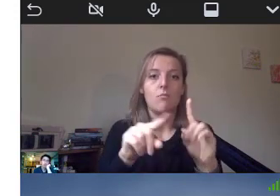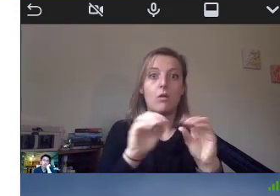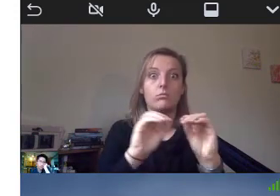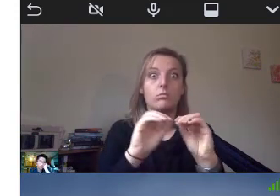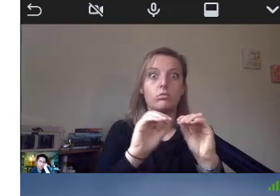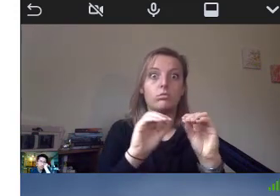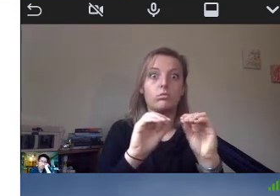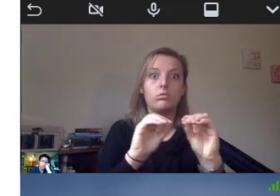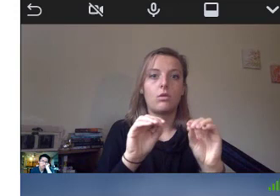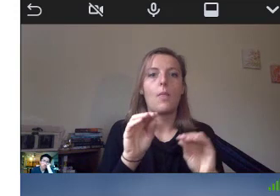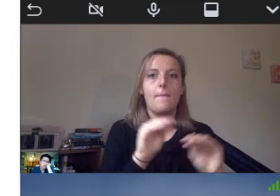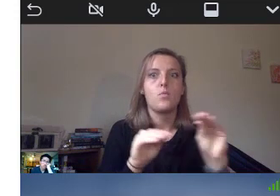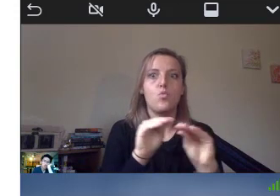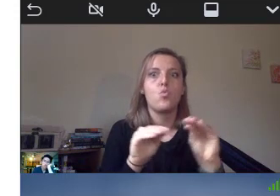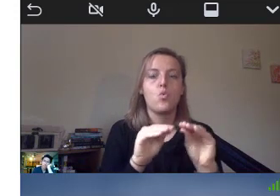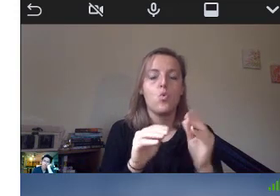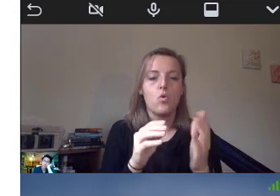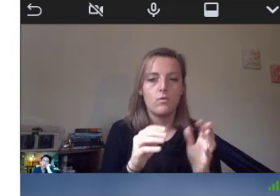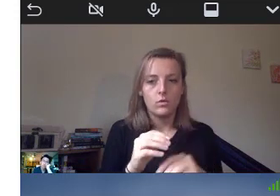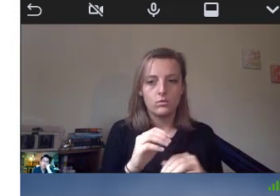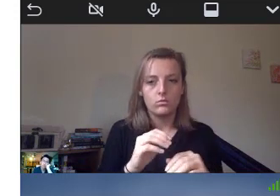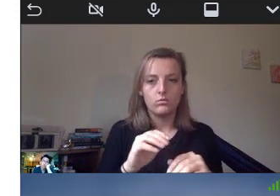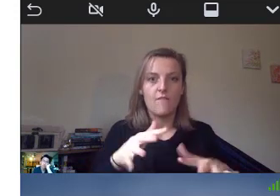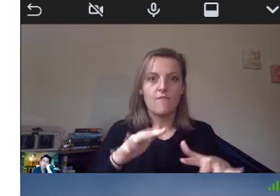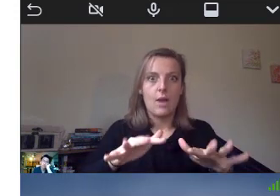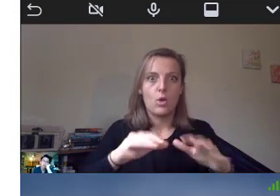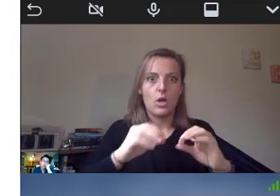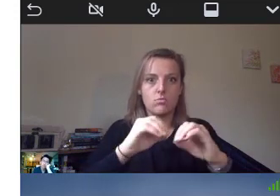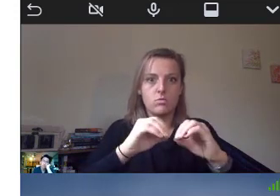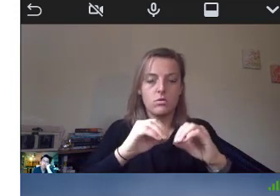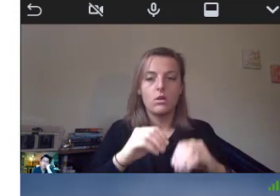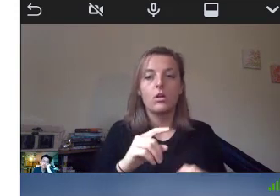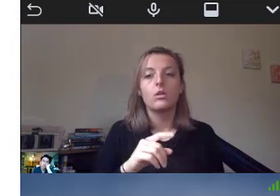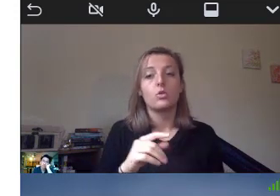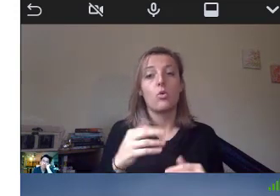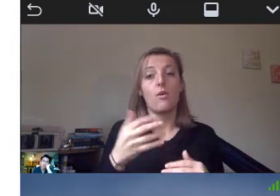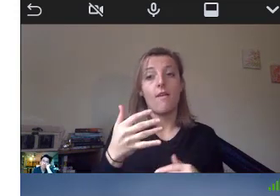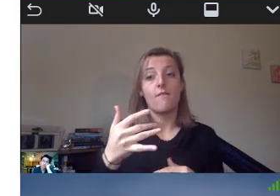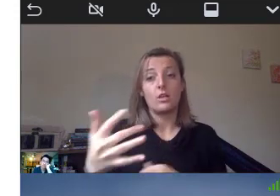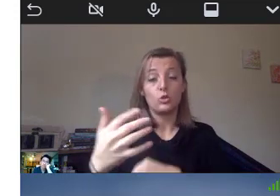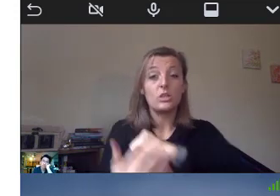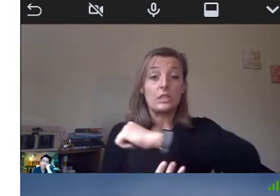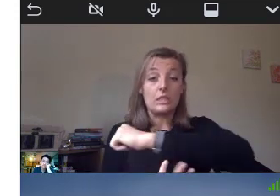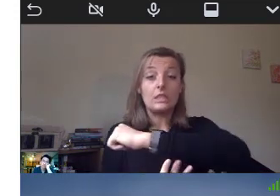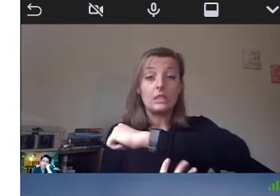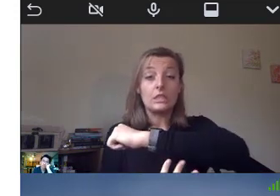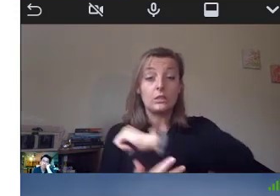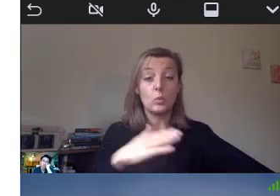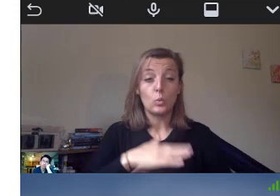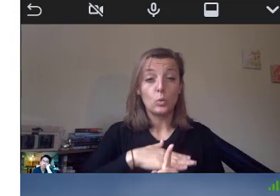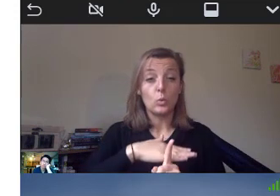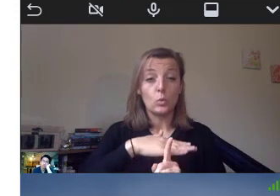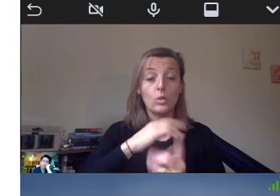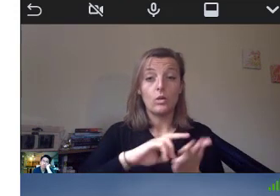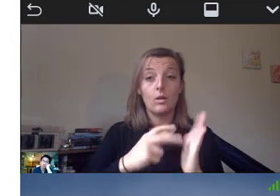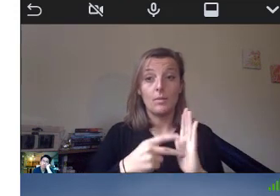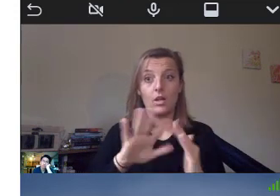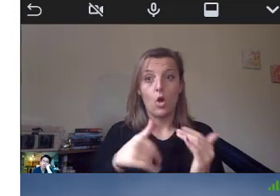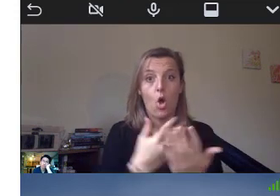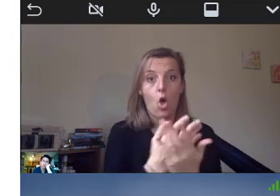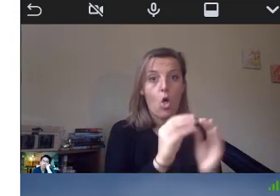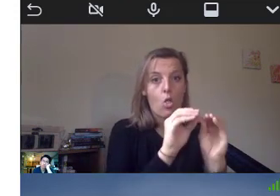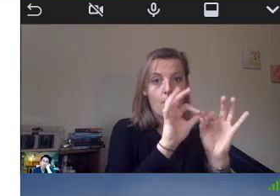is, you know, those molecules start to bump into each other, right? And that sort of transfers this energy throughout this